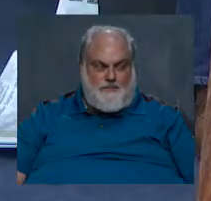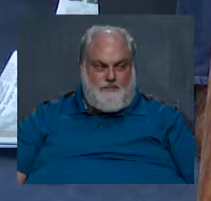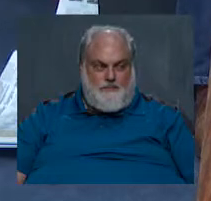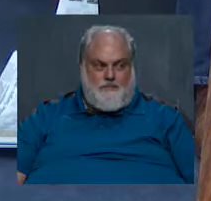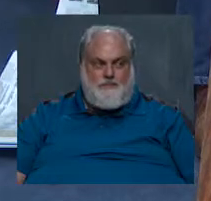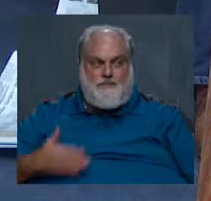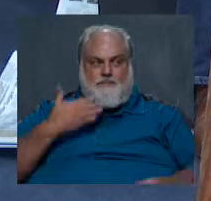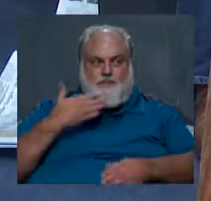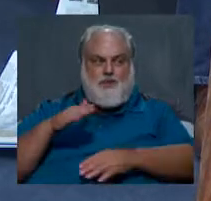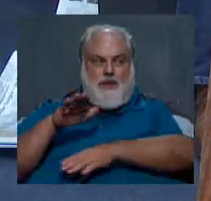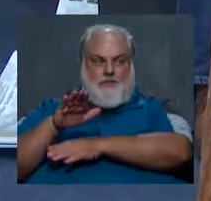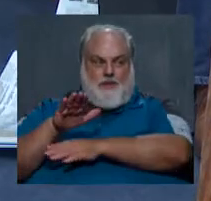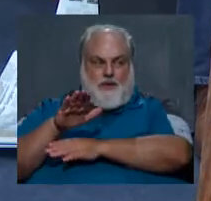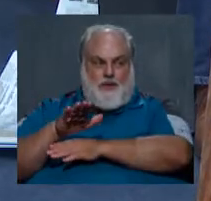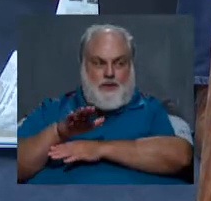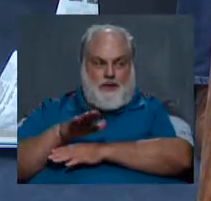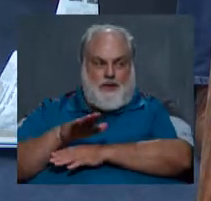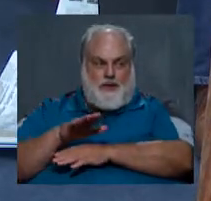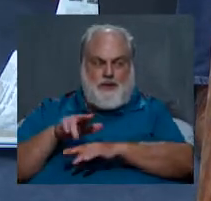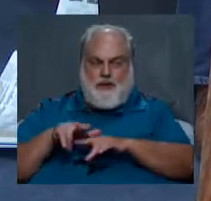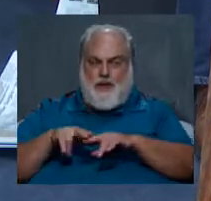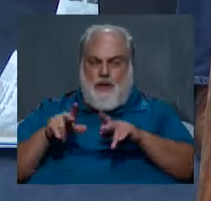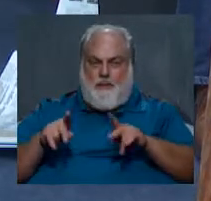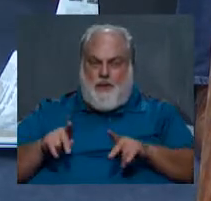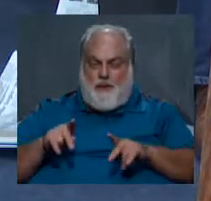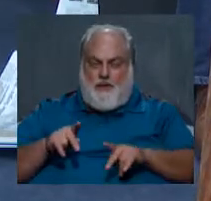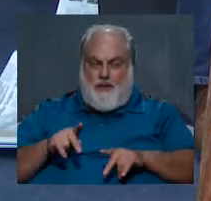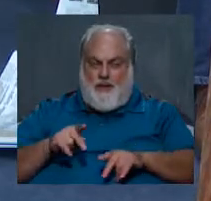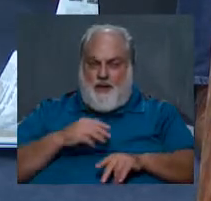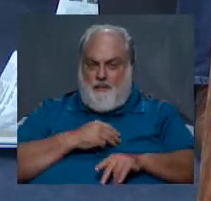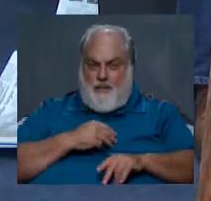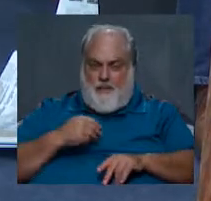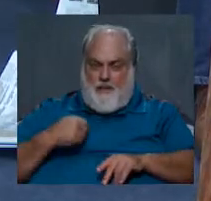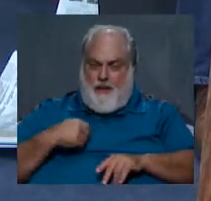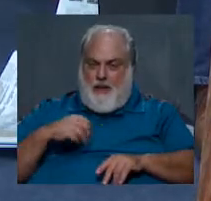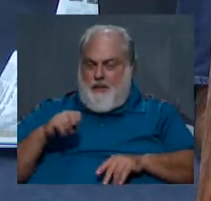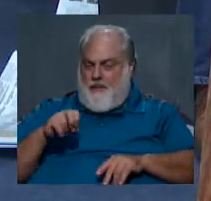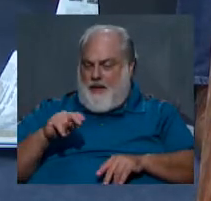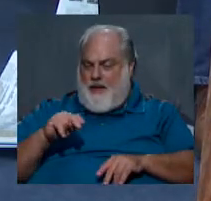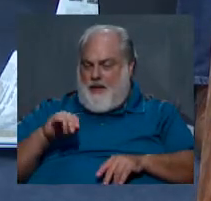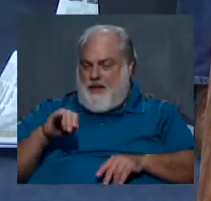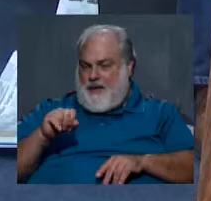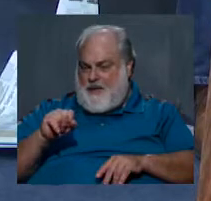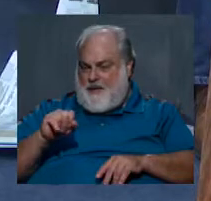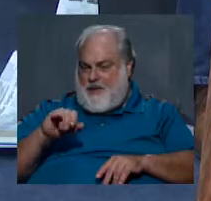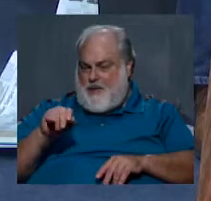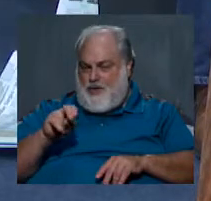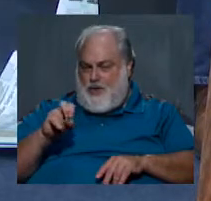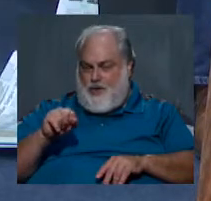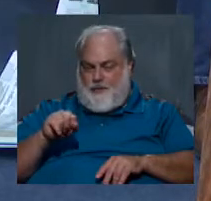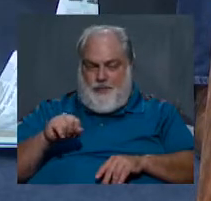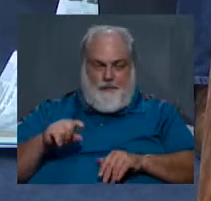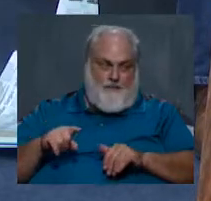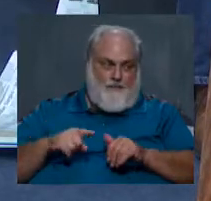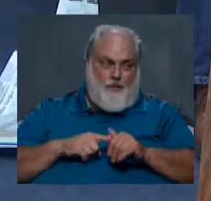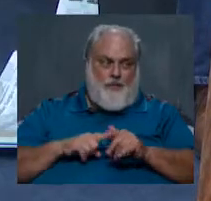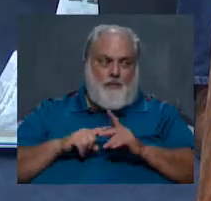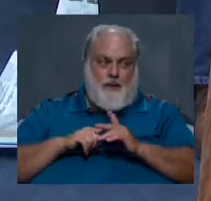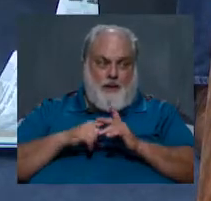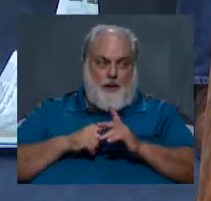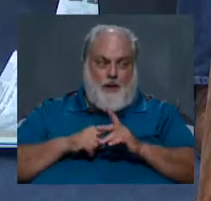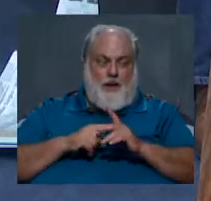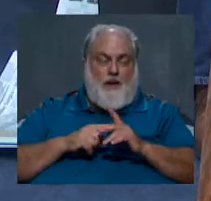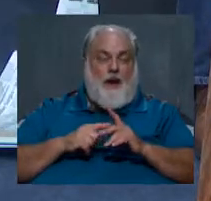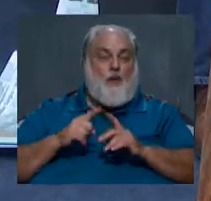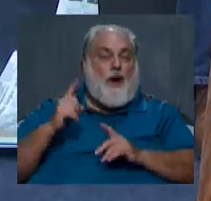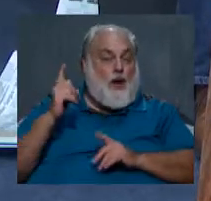Good afternoon, Chairman and members of the Commission. My name is Enos Jones, and I'm going to start from the very beginning of when I